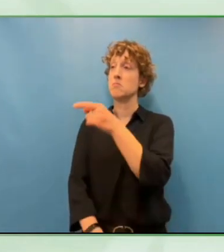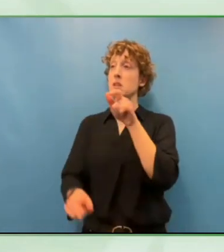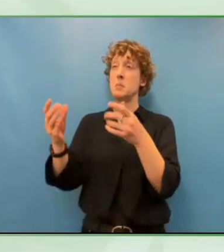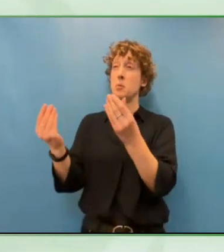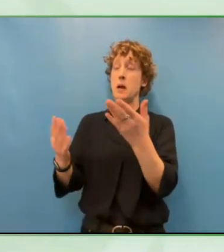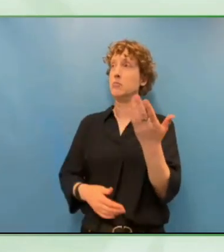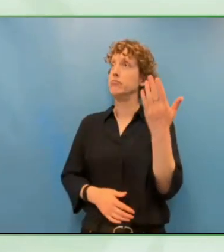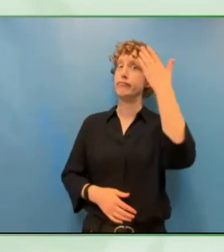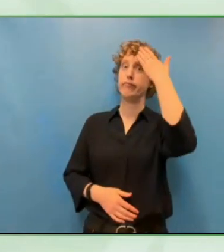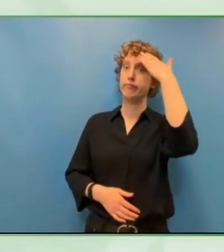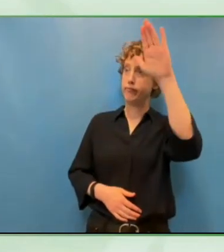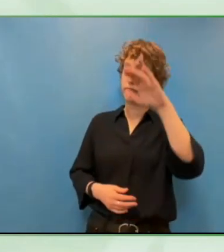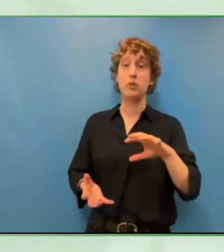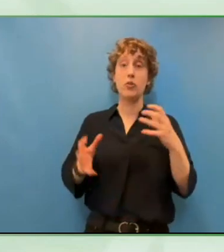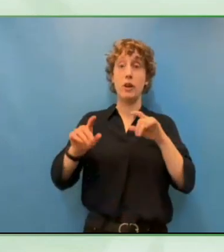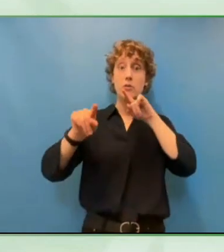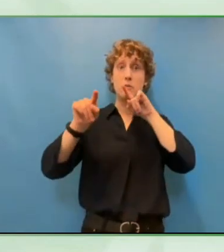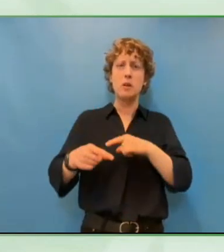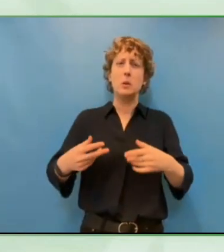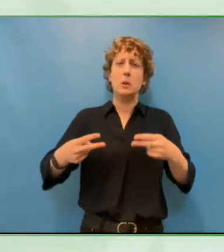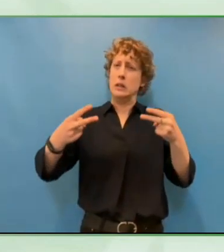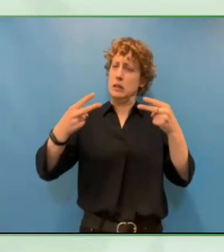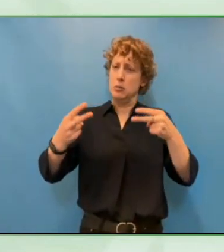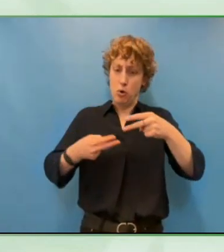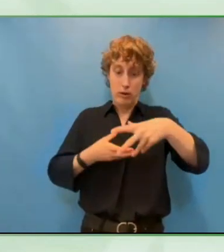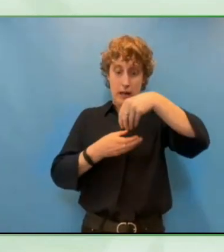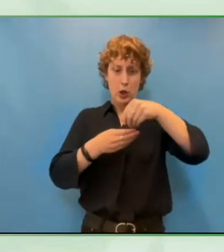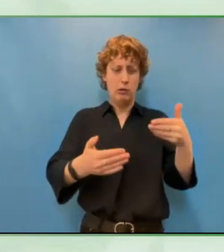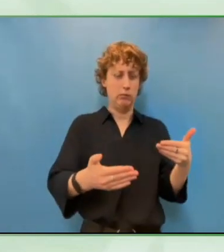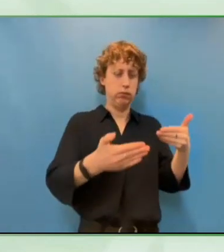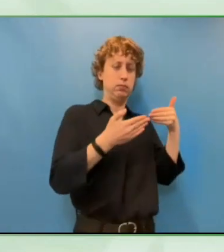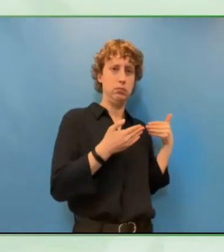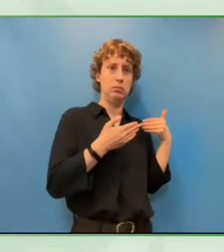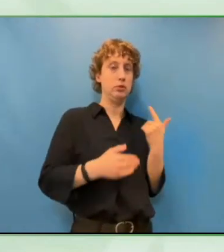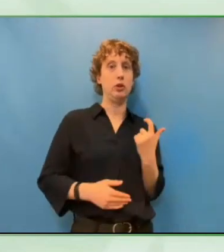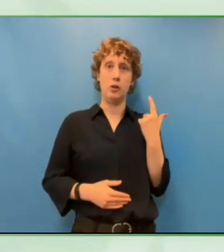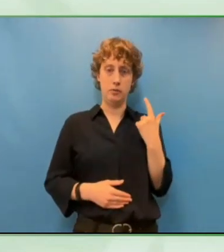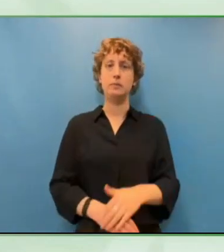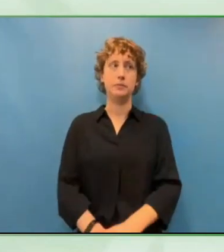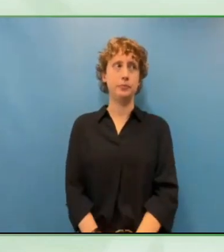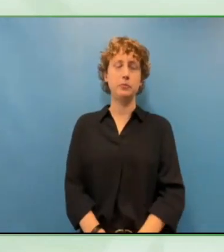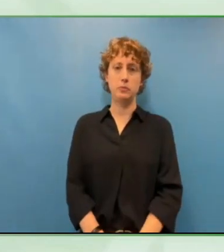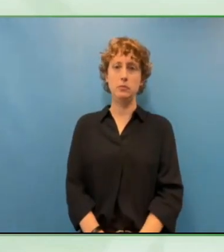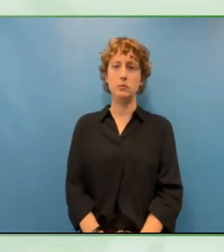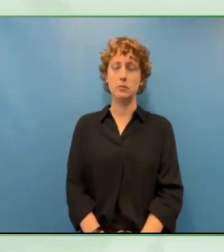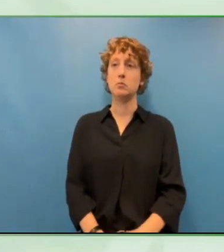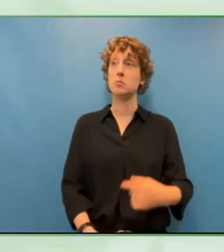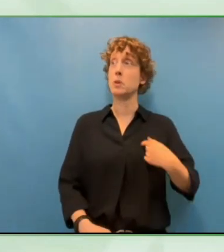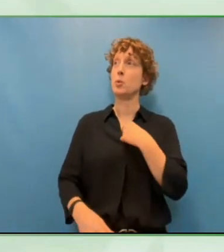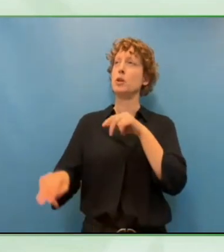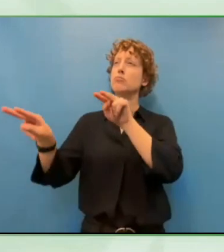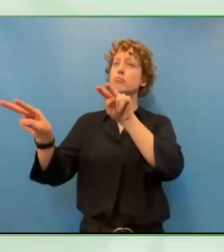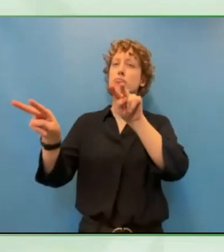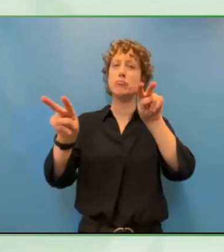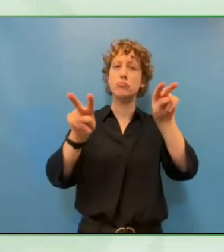is so important to be inclusive right from the start. What we noticed, and that's one of the reasons why we wanted to do this